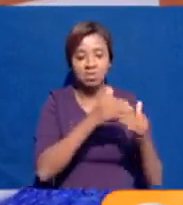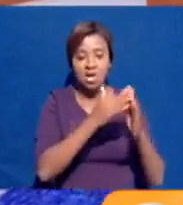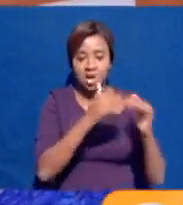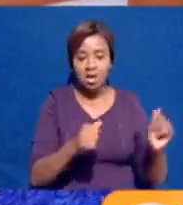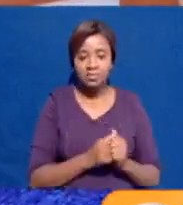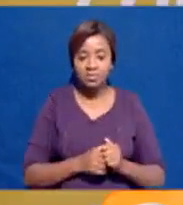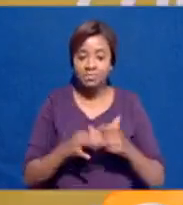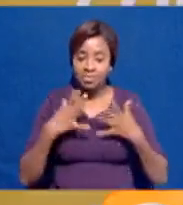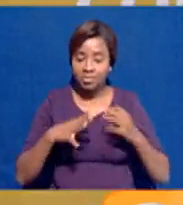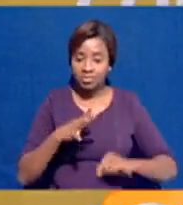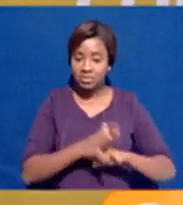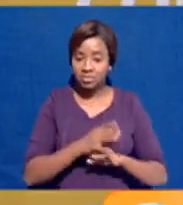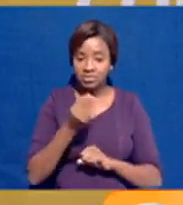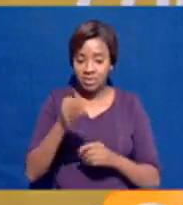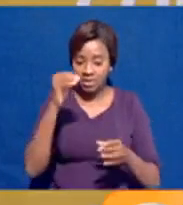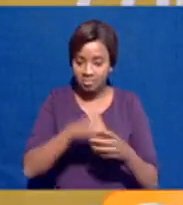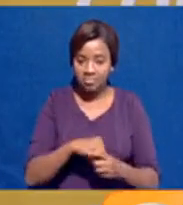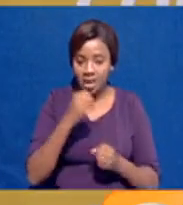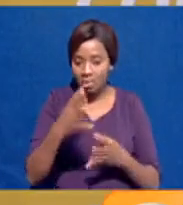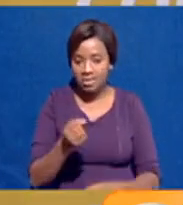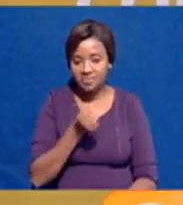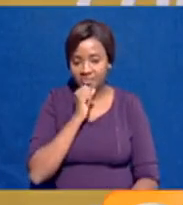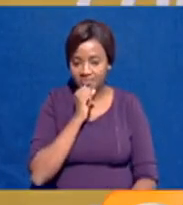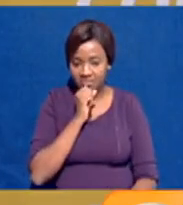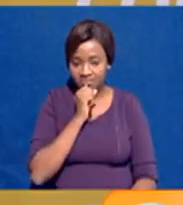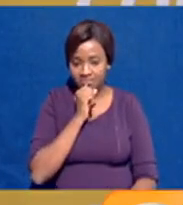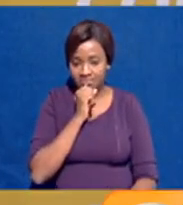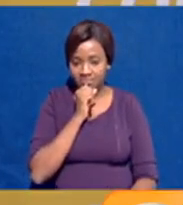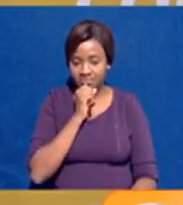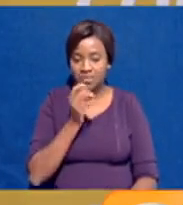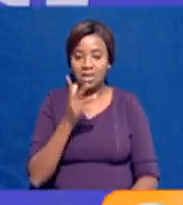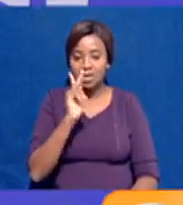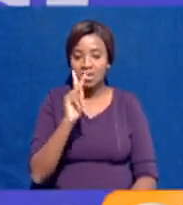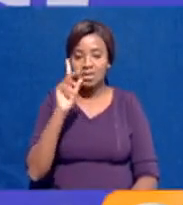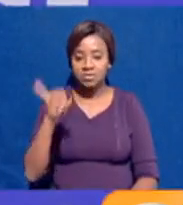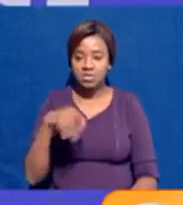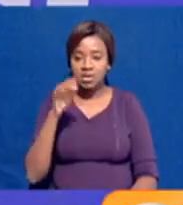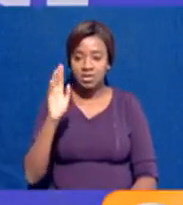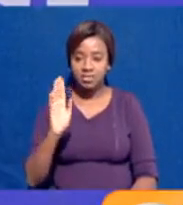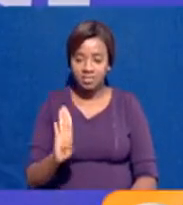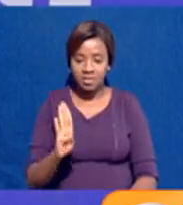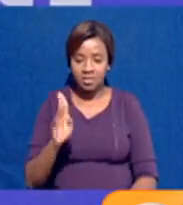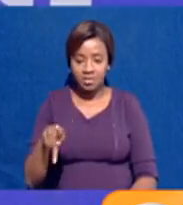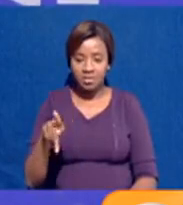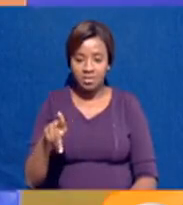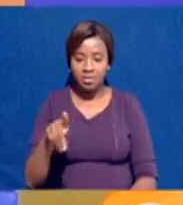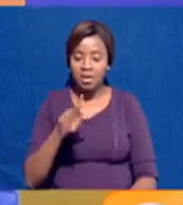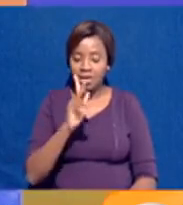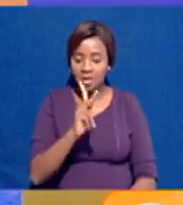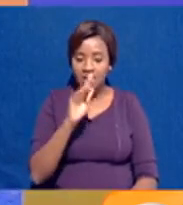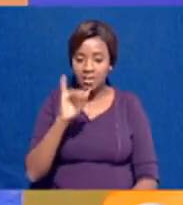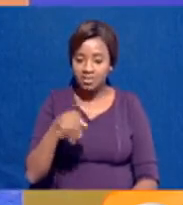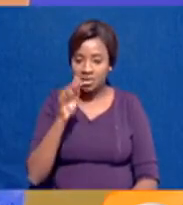Jackpot use 50 shillings to take part by sending the word KJP to